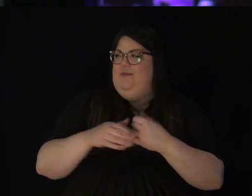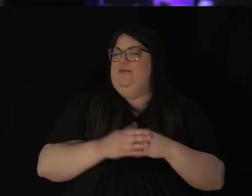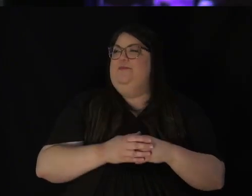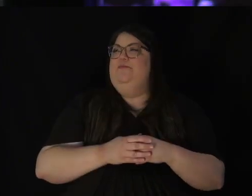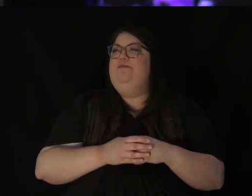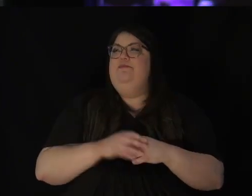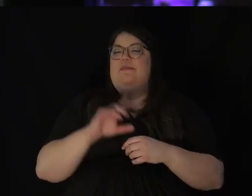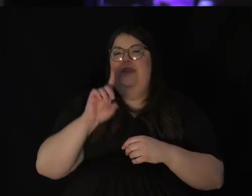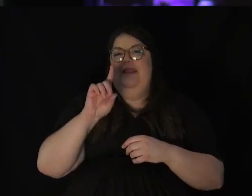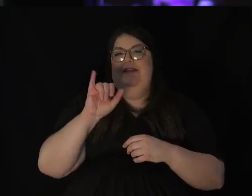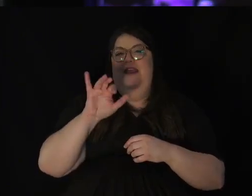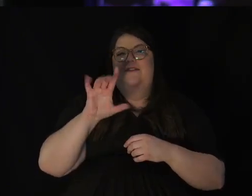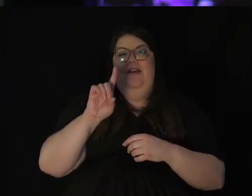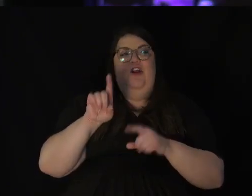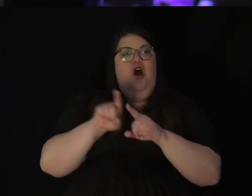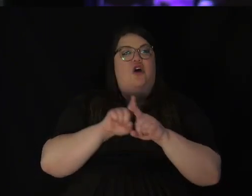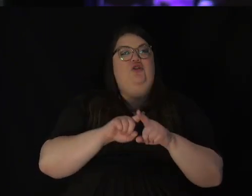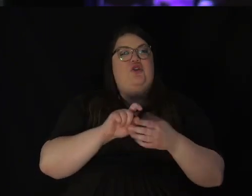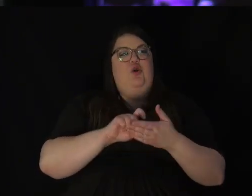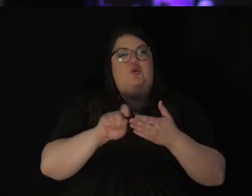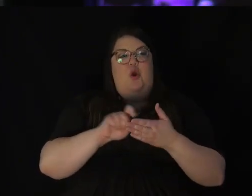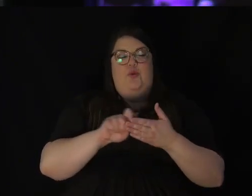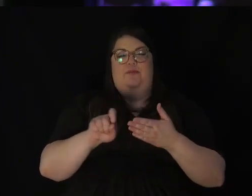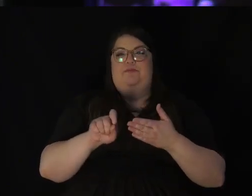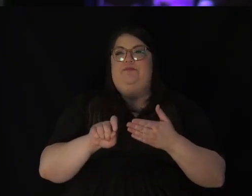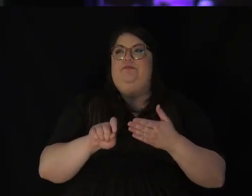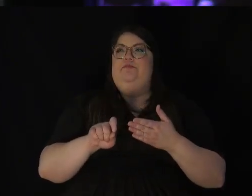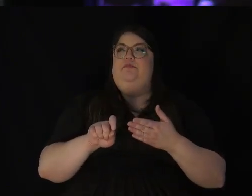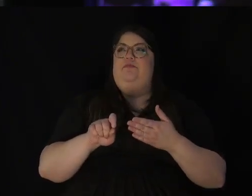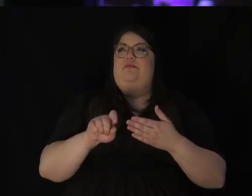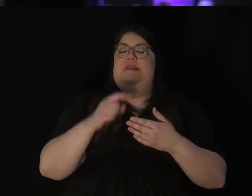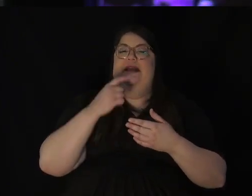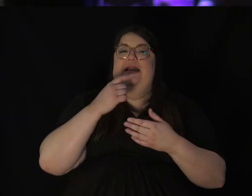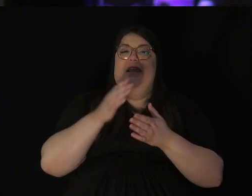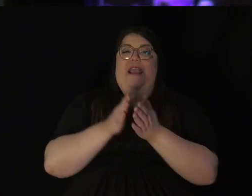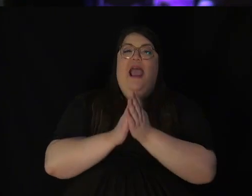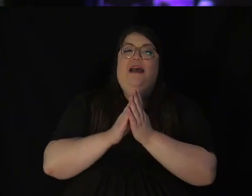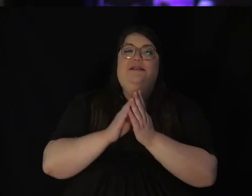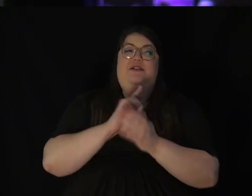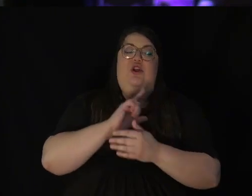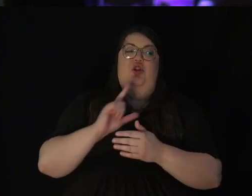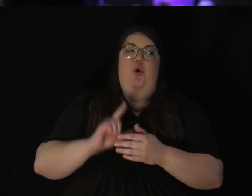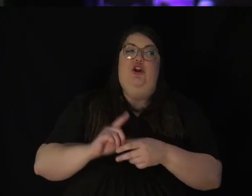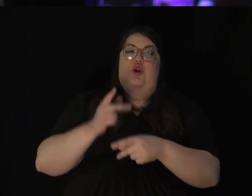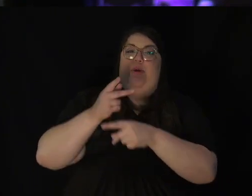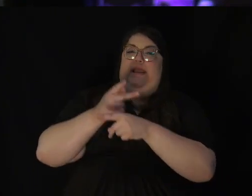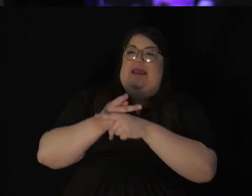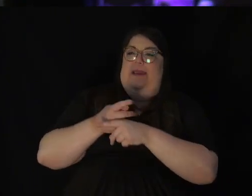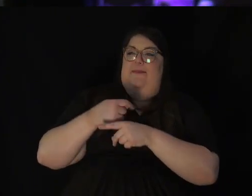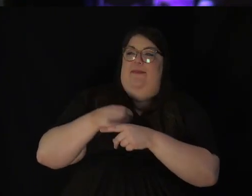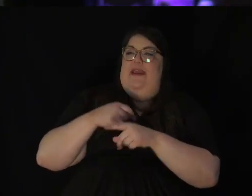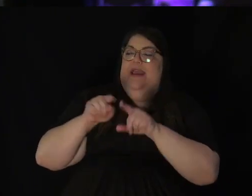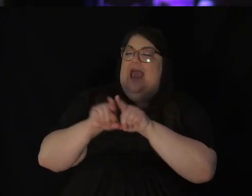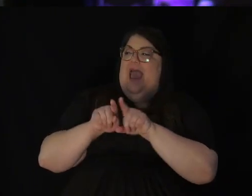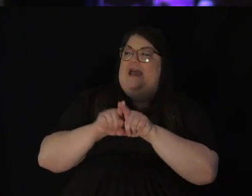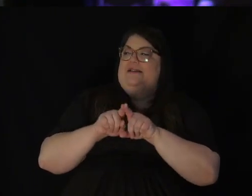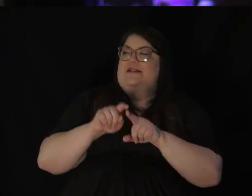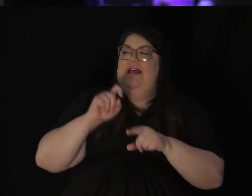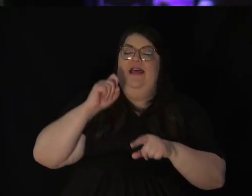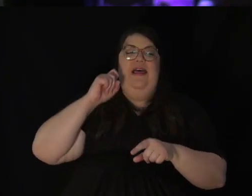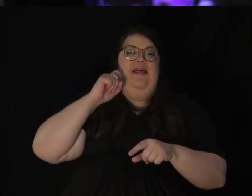David also wrote in Psalm 17, he asks the Lord to keep me as the apple of your